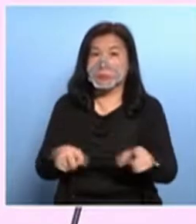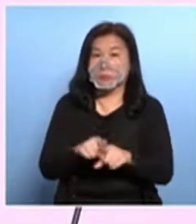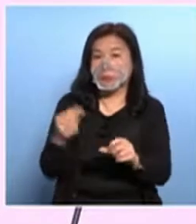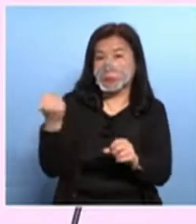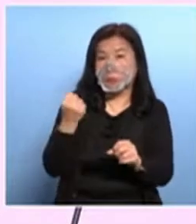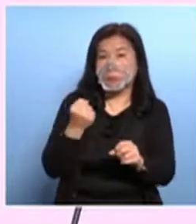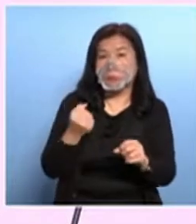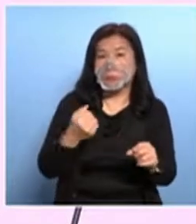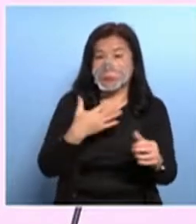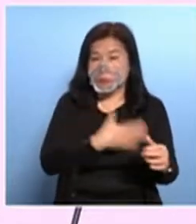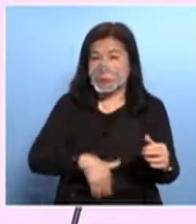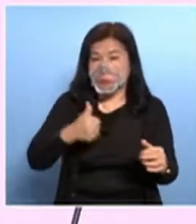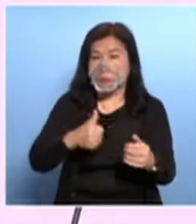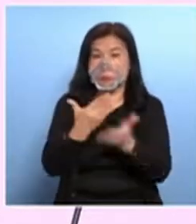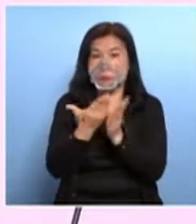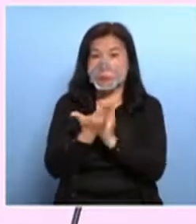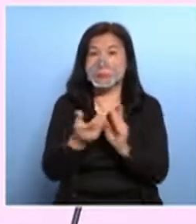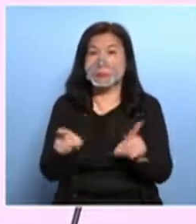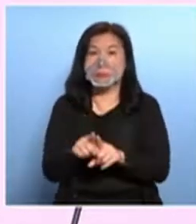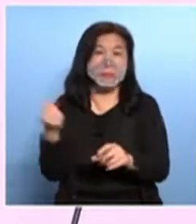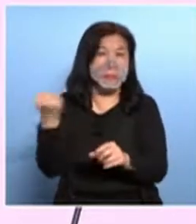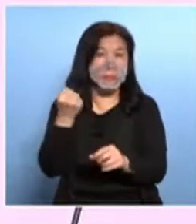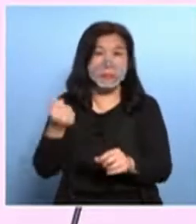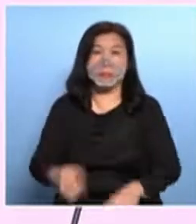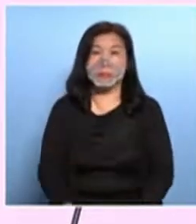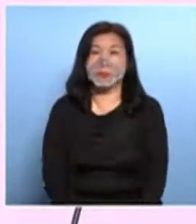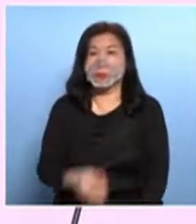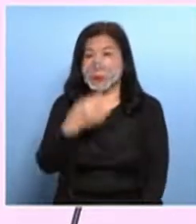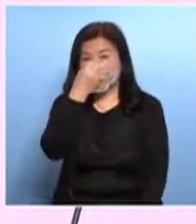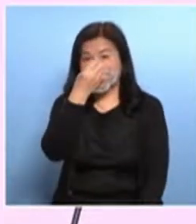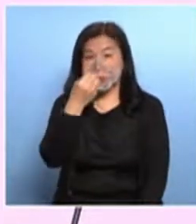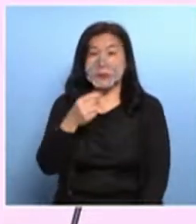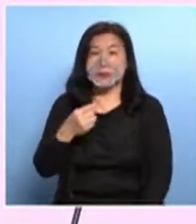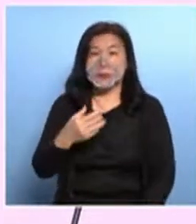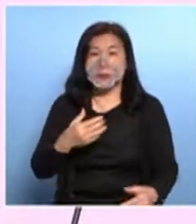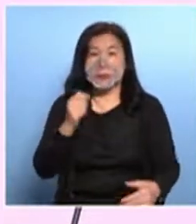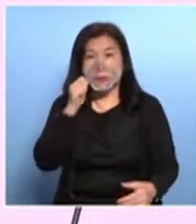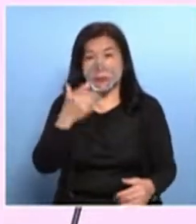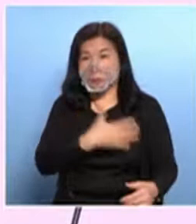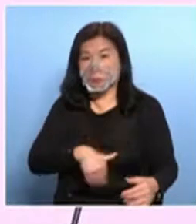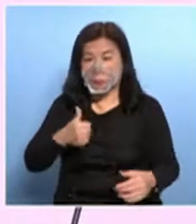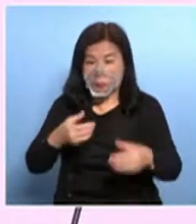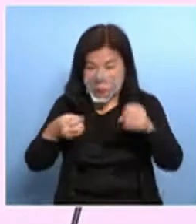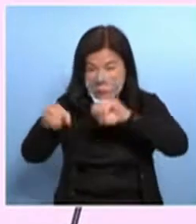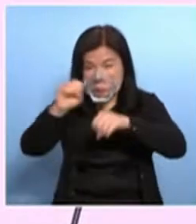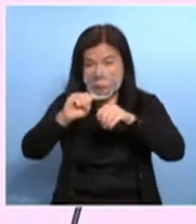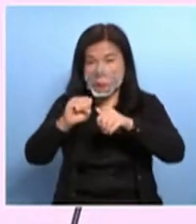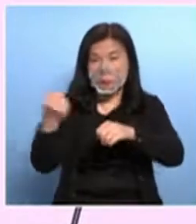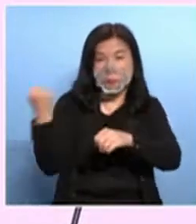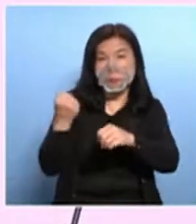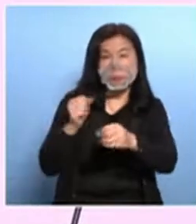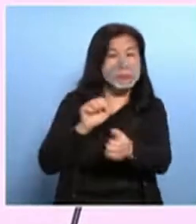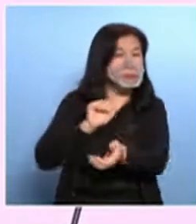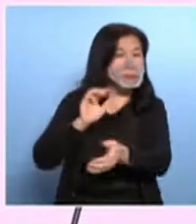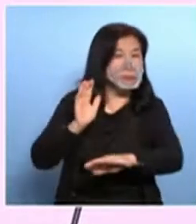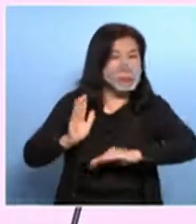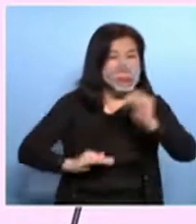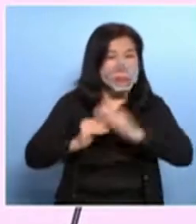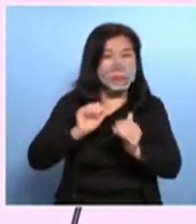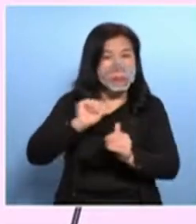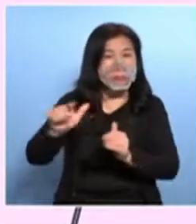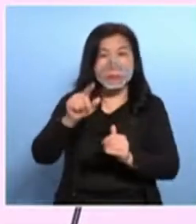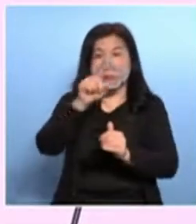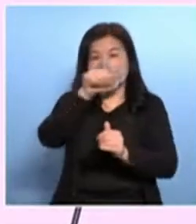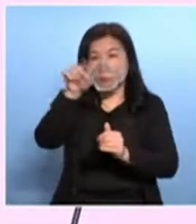like human health, as well as the enhancement of technological streams in specialist fields such as life and health. Hong Kong has strong